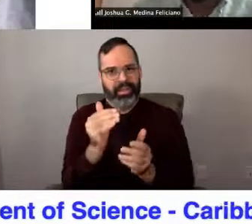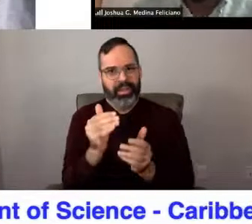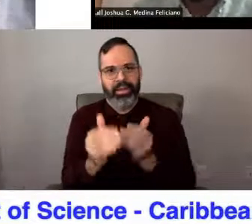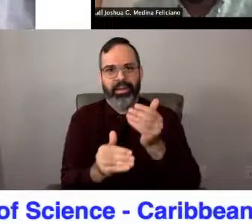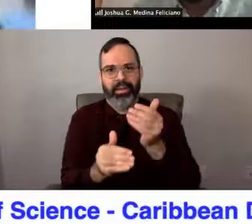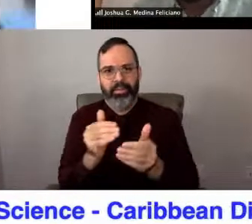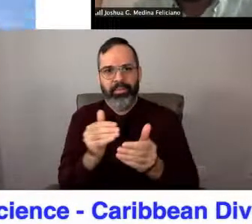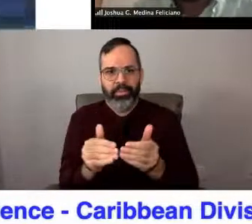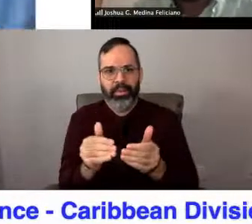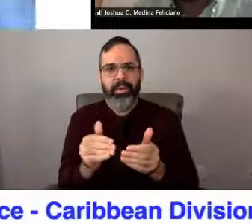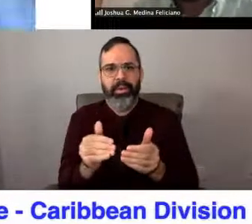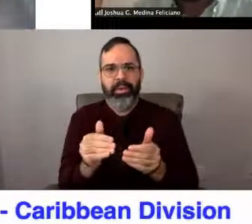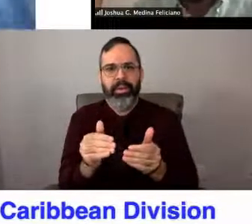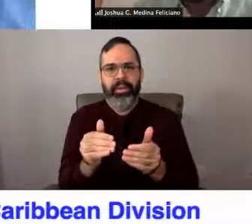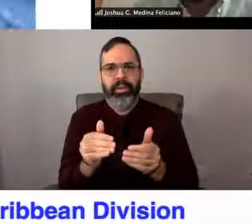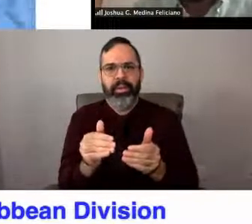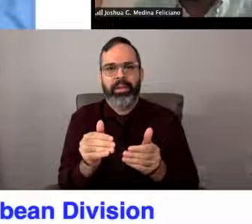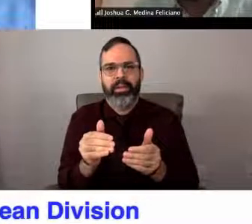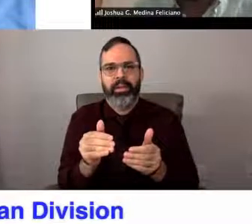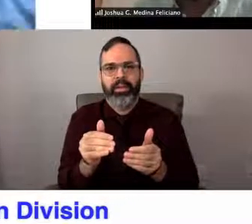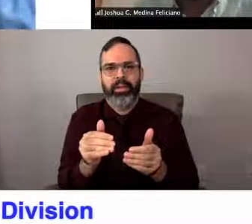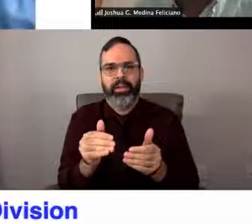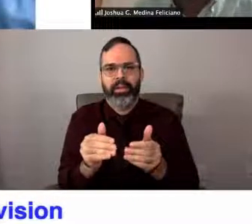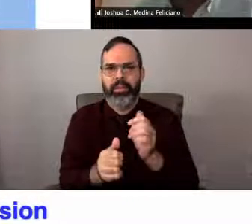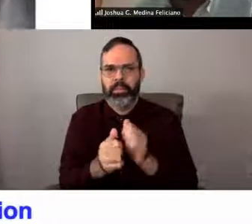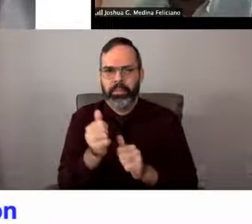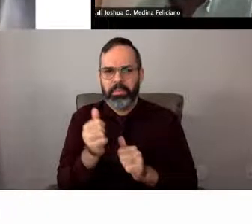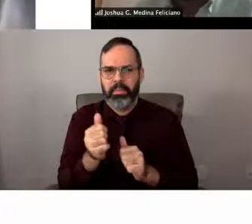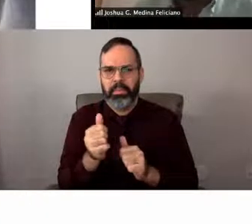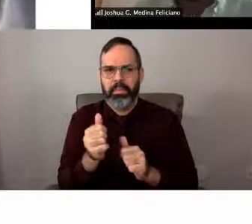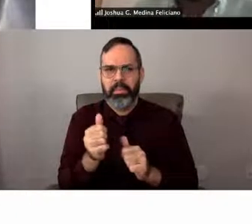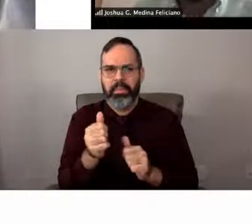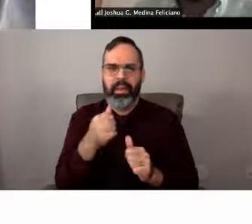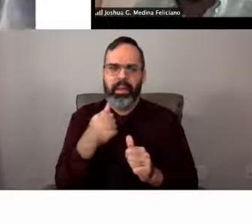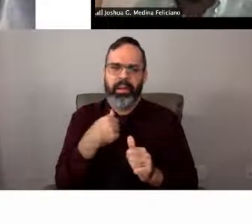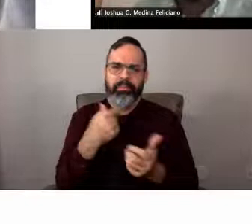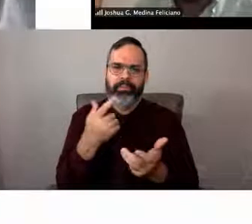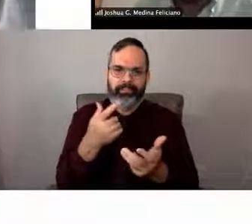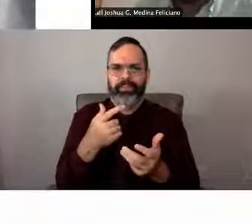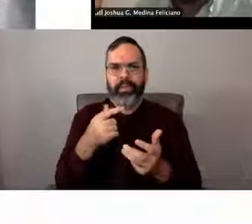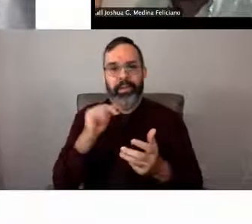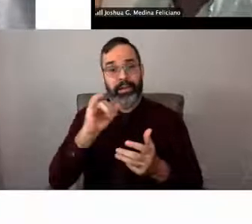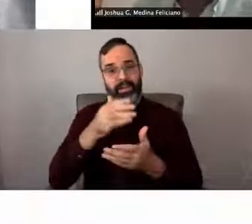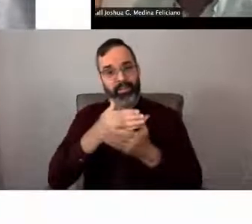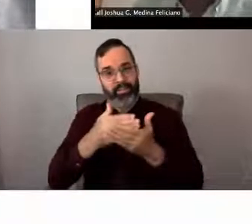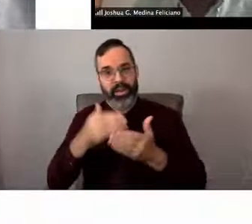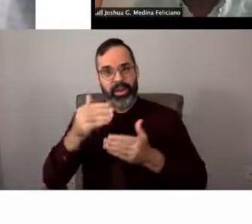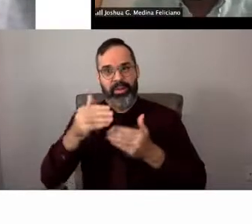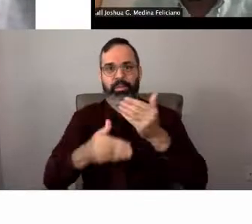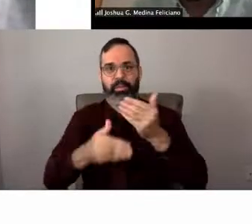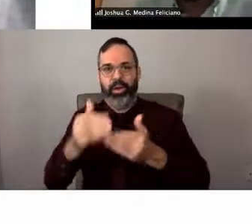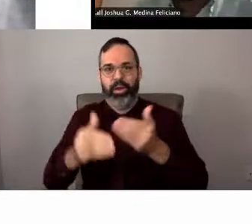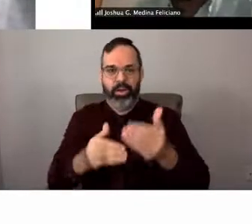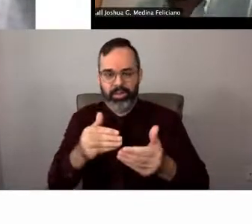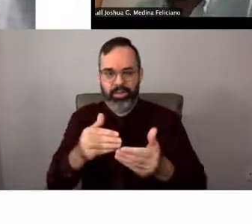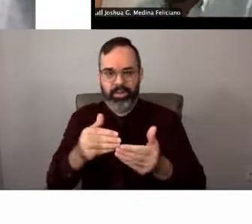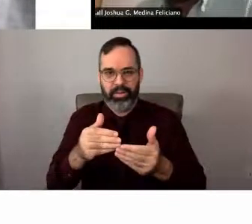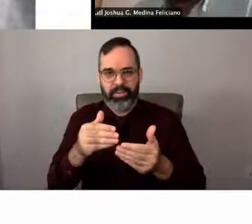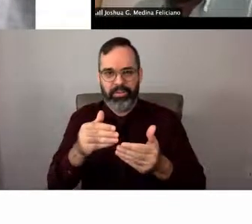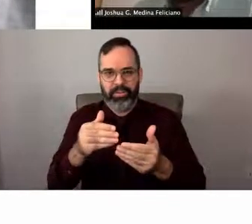now, and most of the cellular events and the morphological aspects of this process is well understood by now.